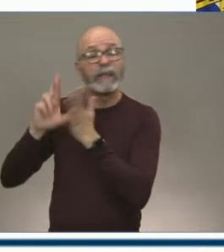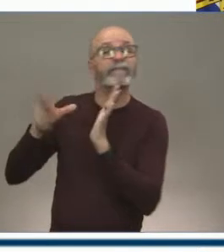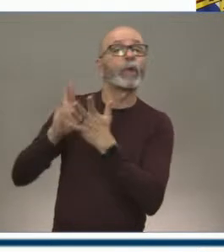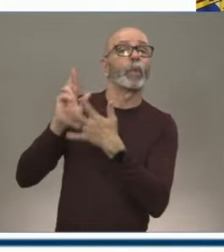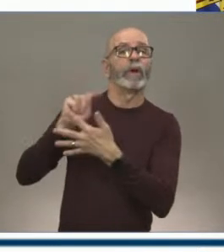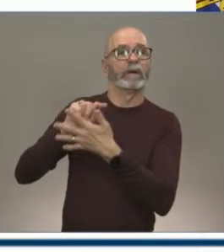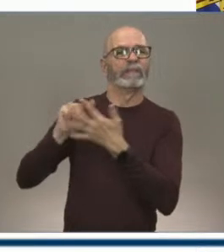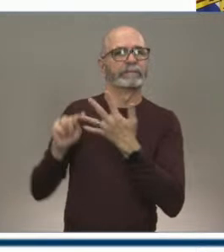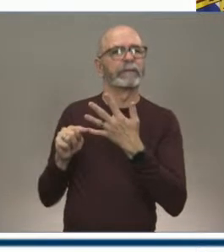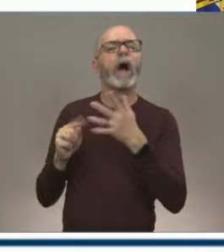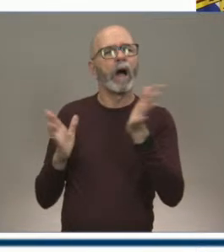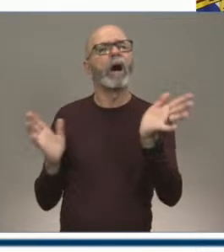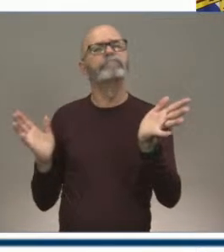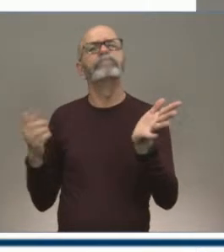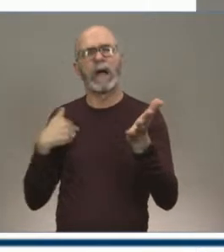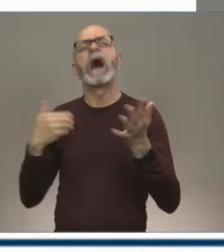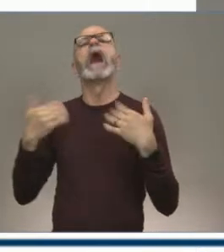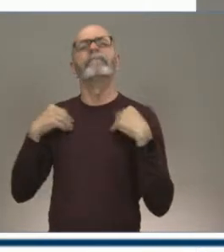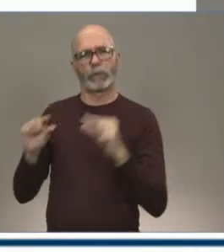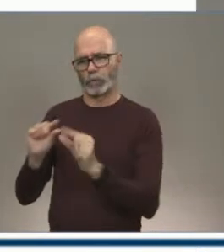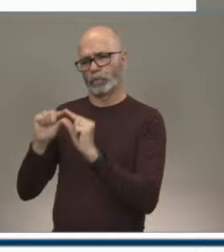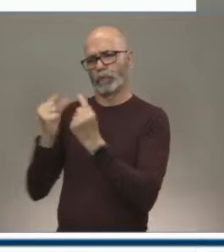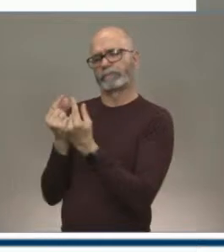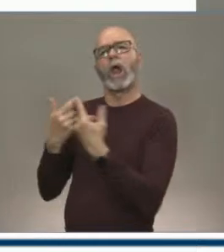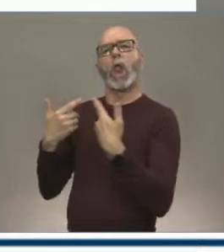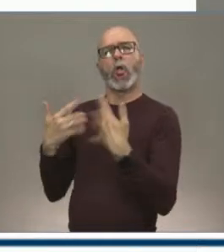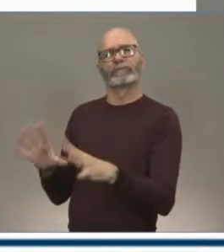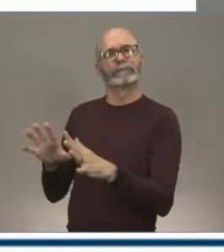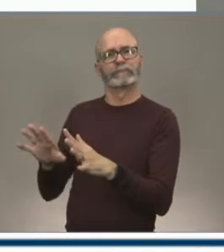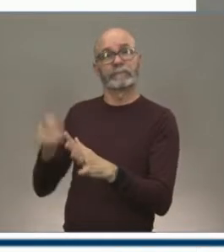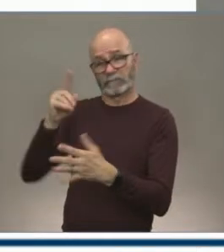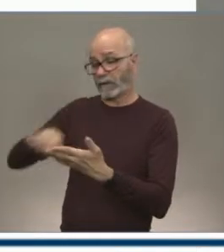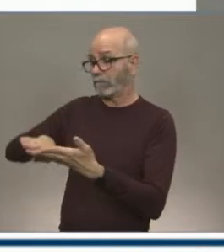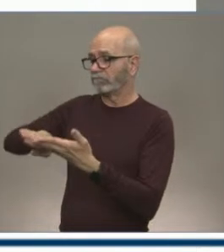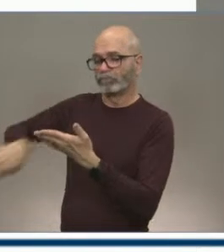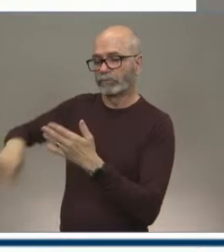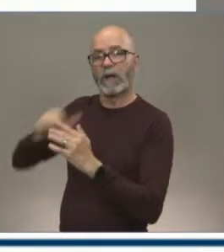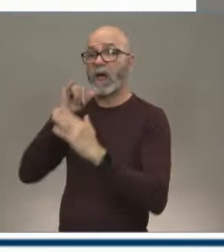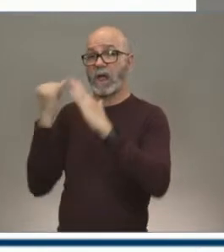other categories that that people are exempted from the 14-day quarantine.